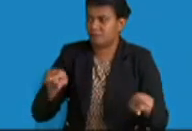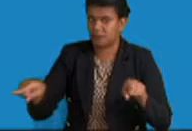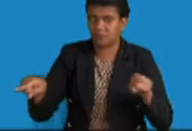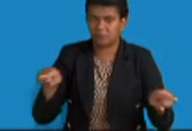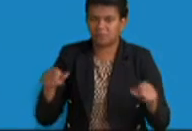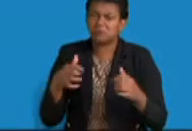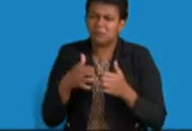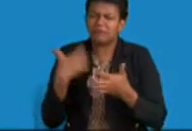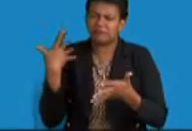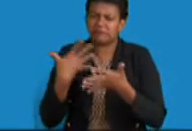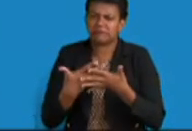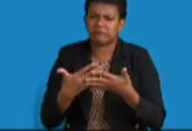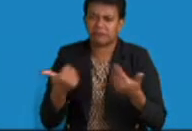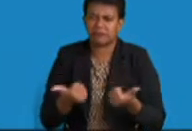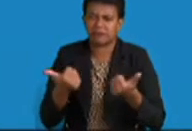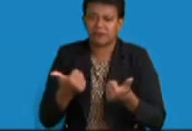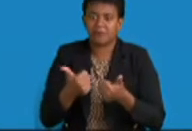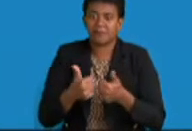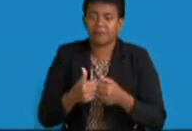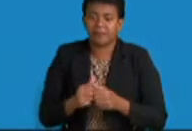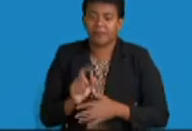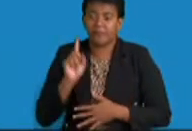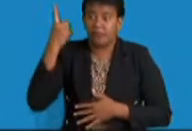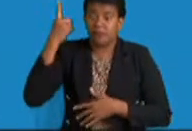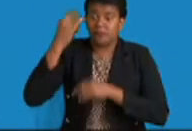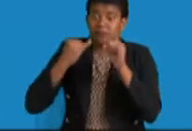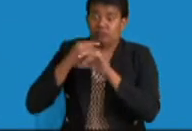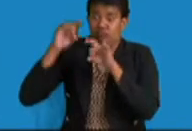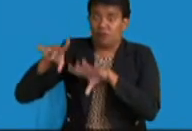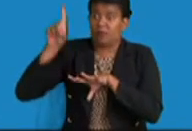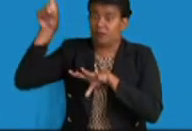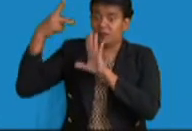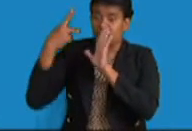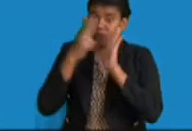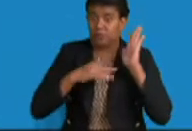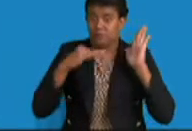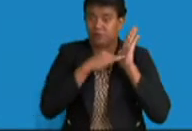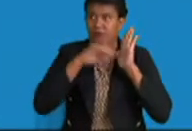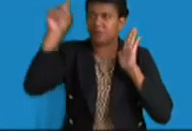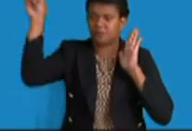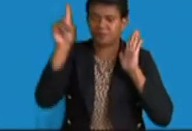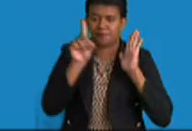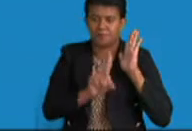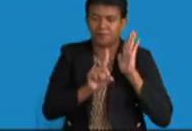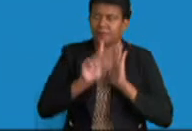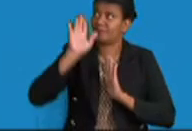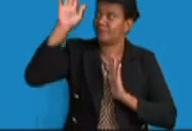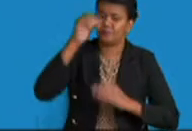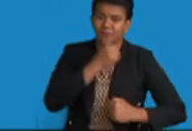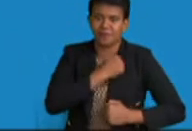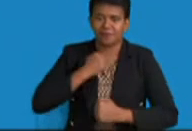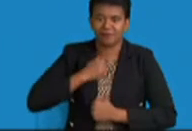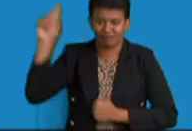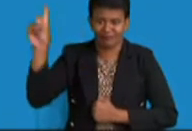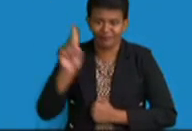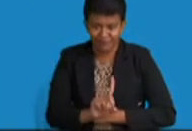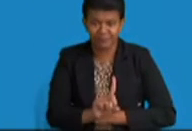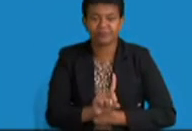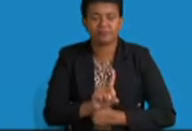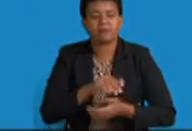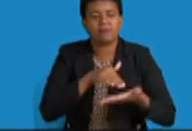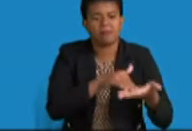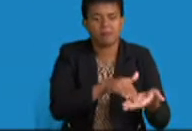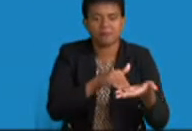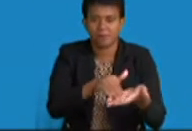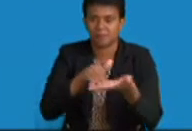first international team from Australia and New Zealand, their defense forces responded and arrived into